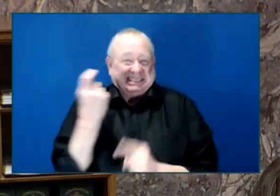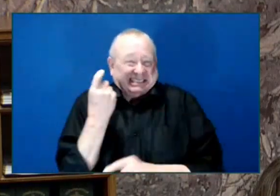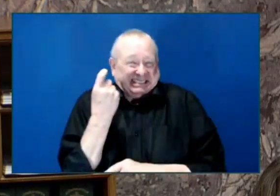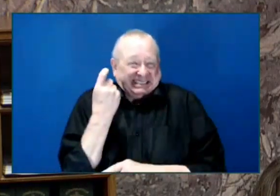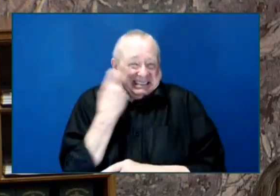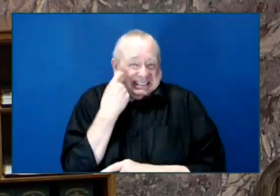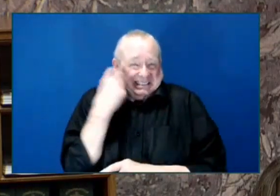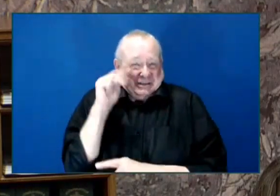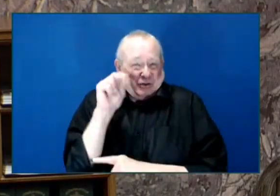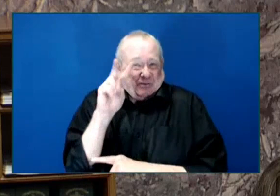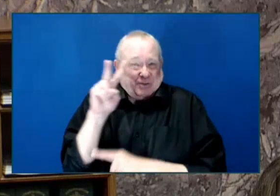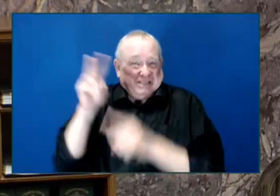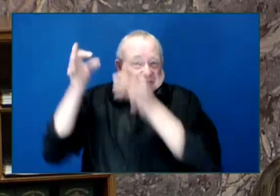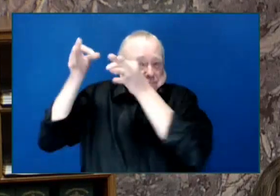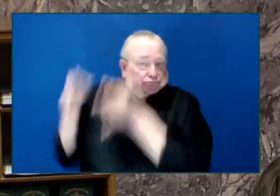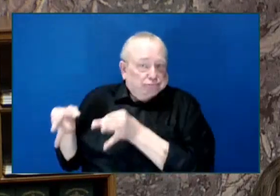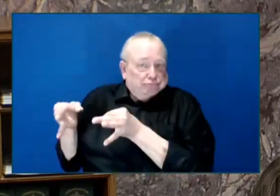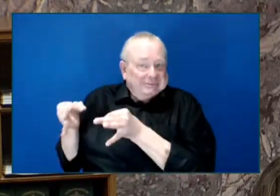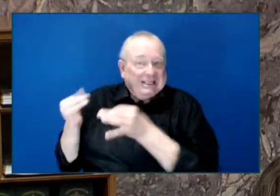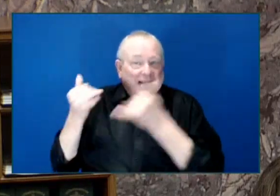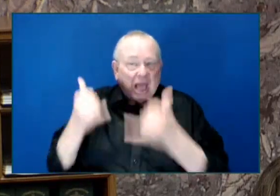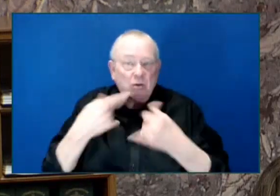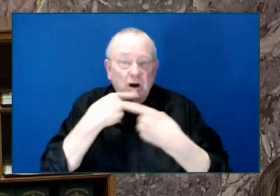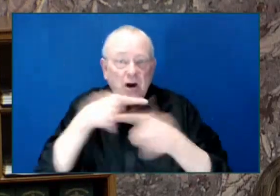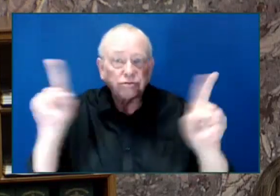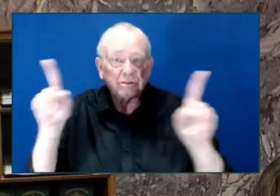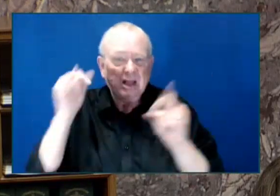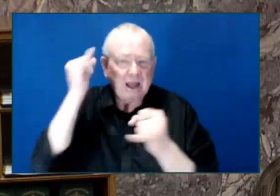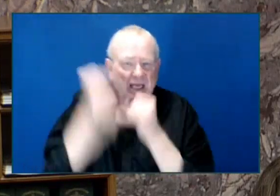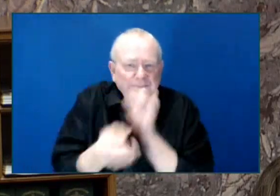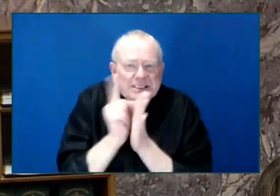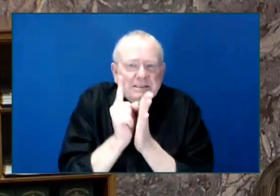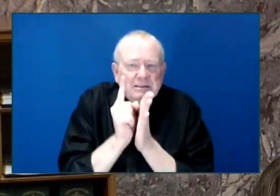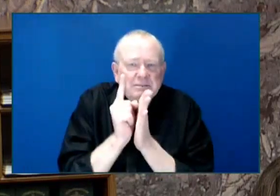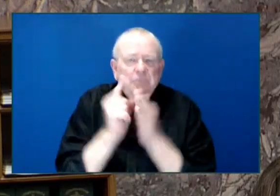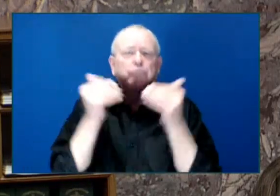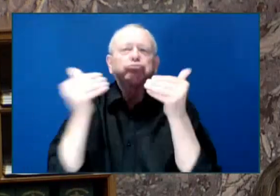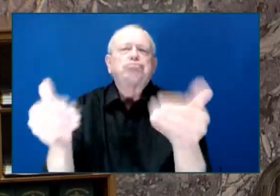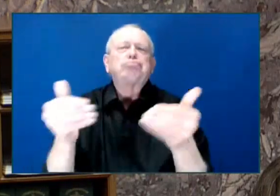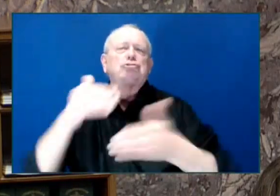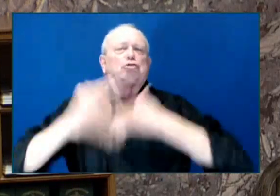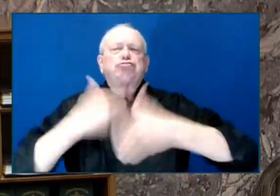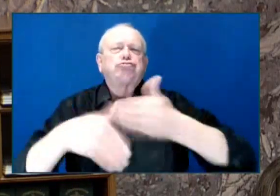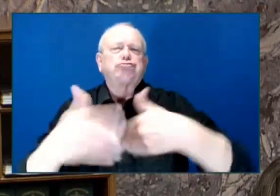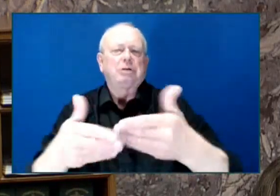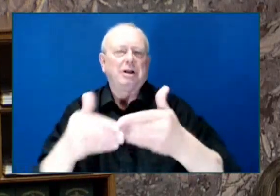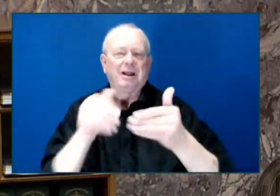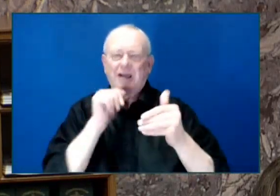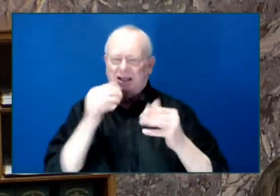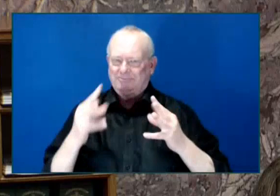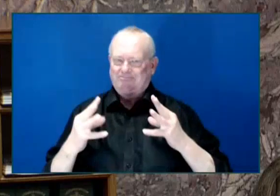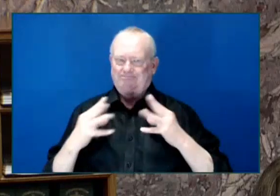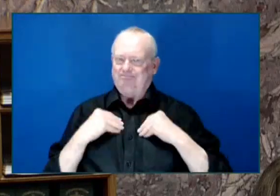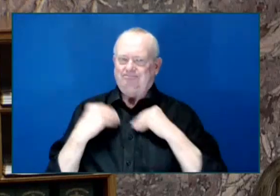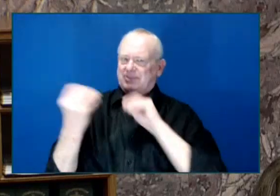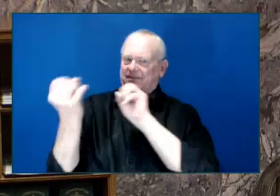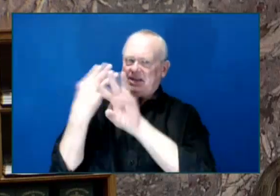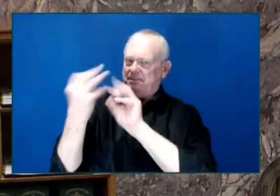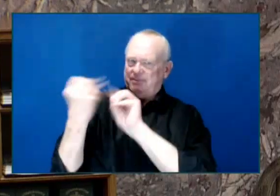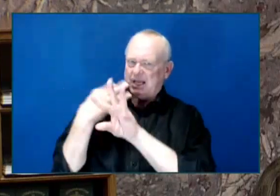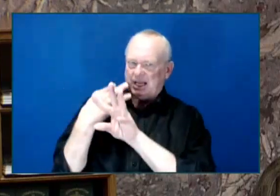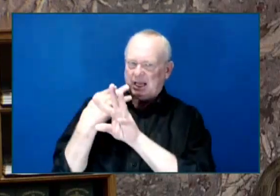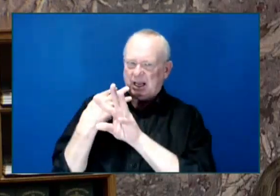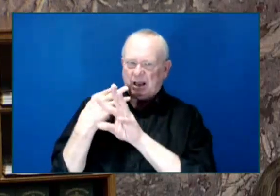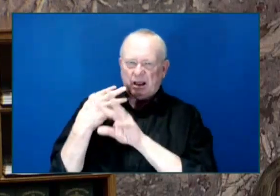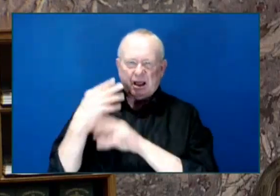its unilateral plan." End of quote. This stubborn refusal by the NDP to reverse their policy